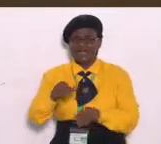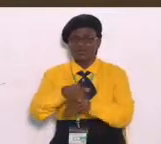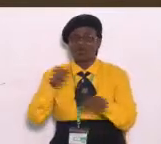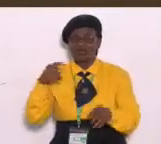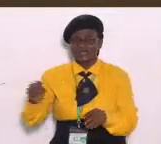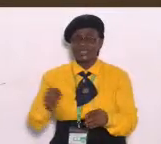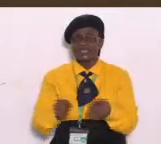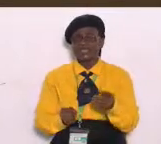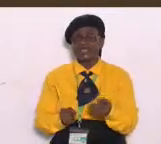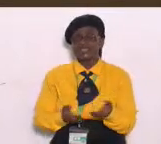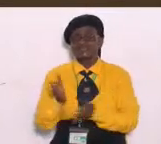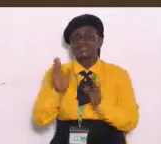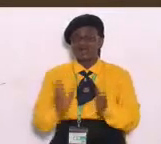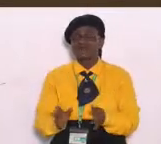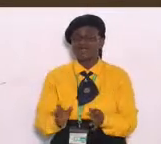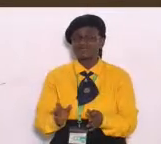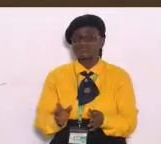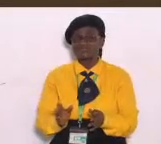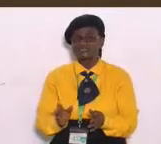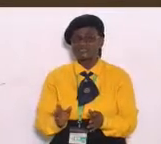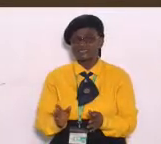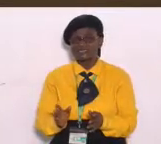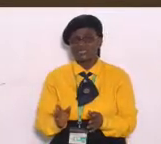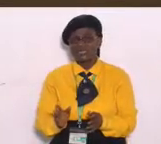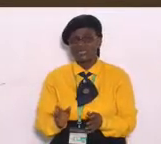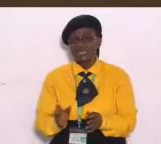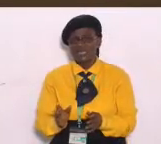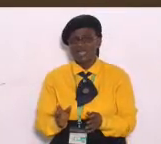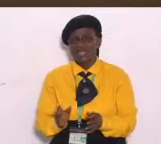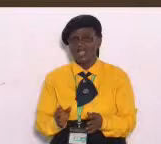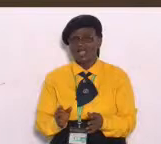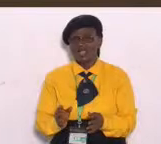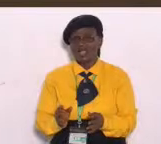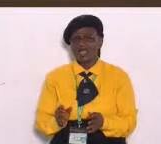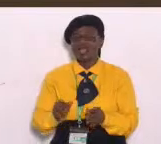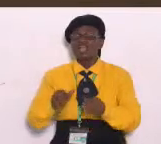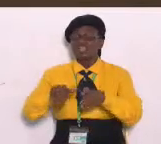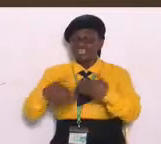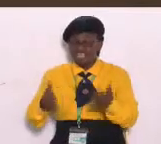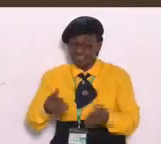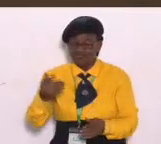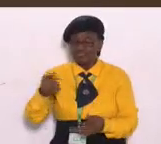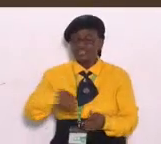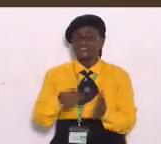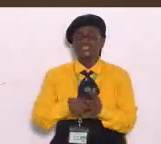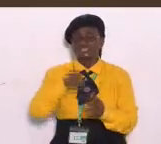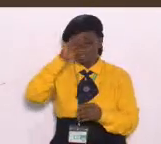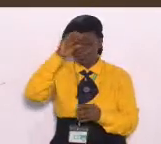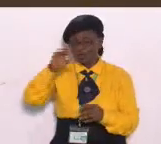said, load my furniture of last year and take it to this boy's house.